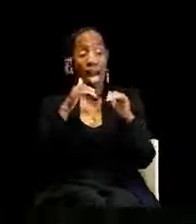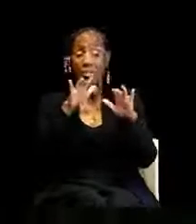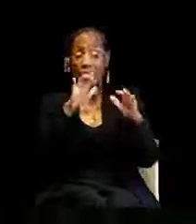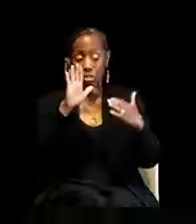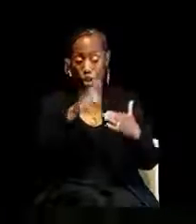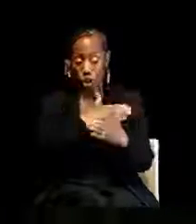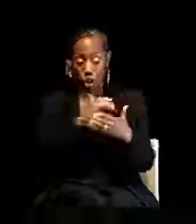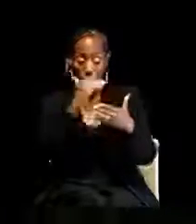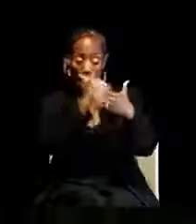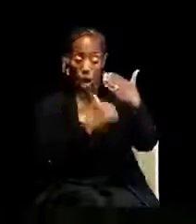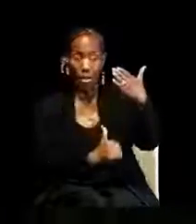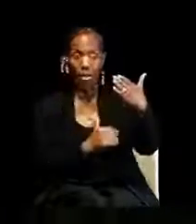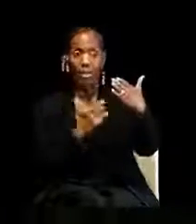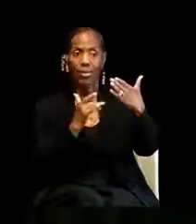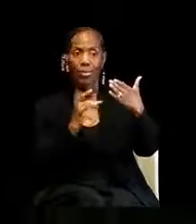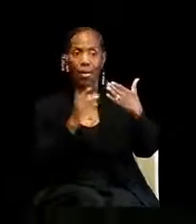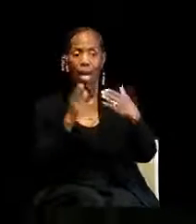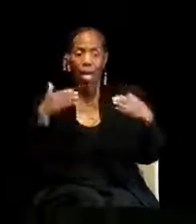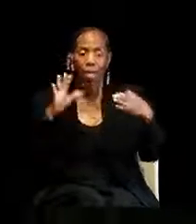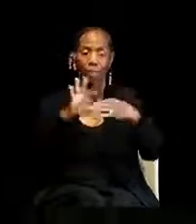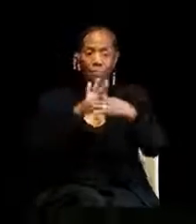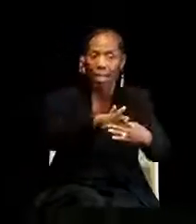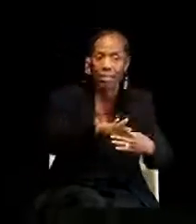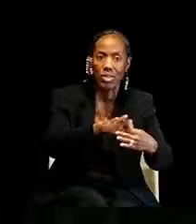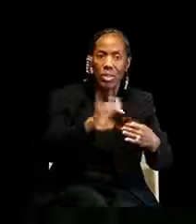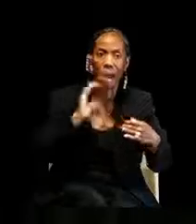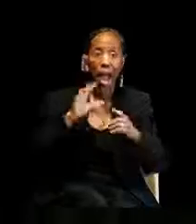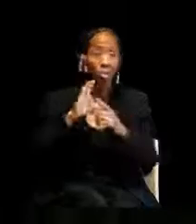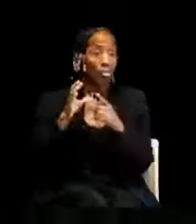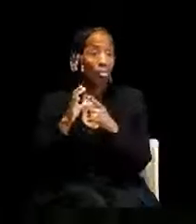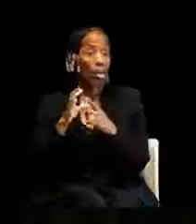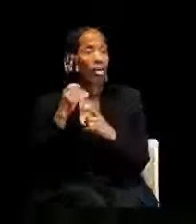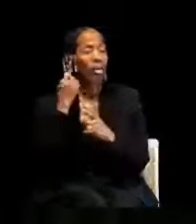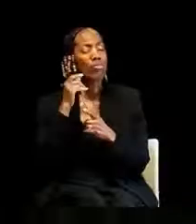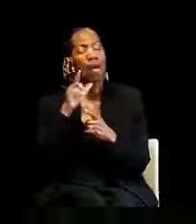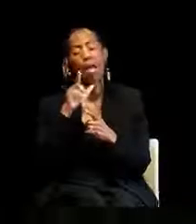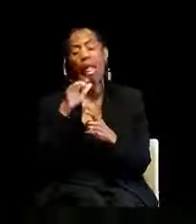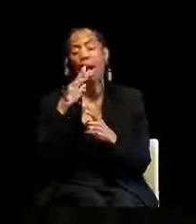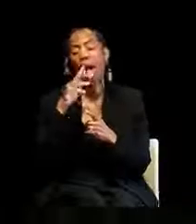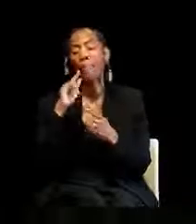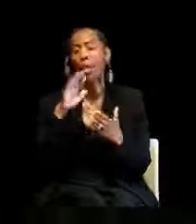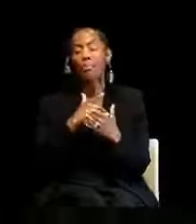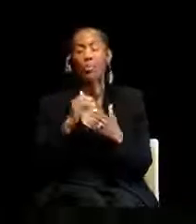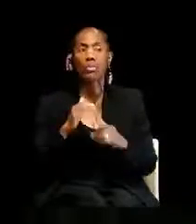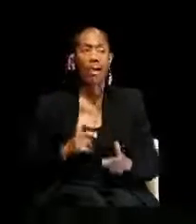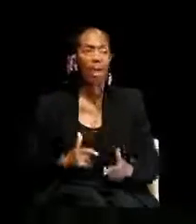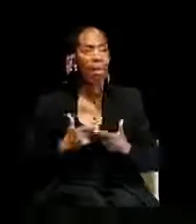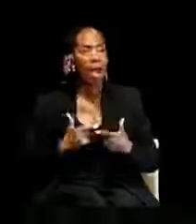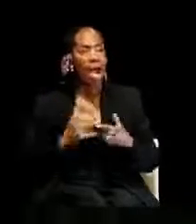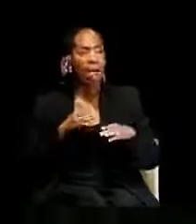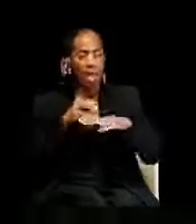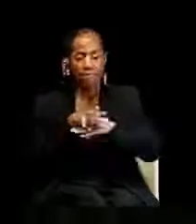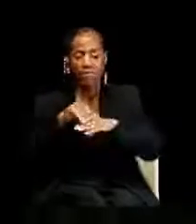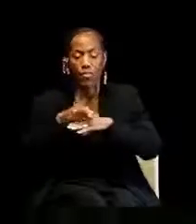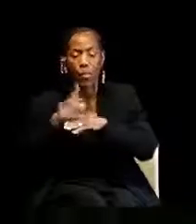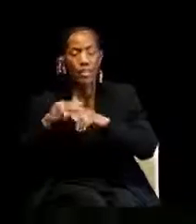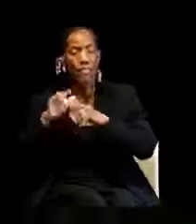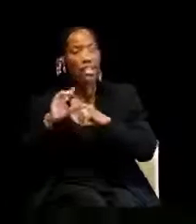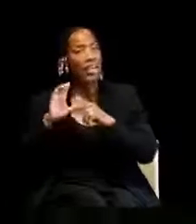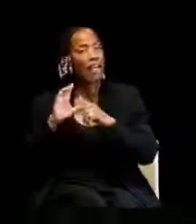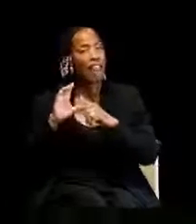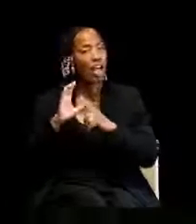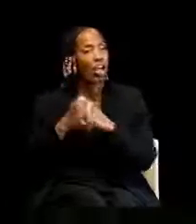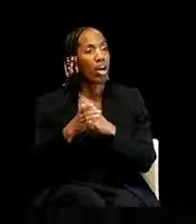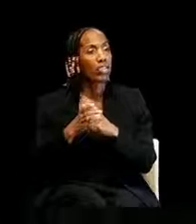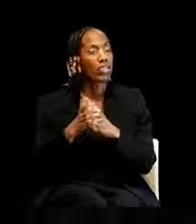can interact with the culture and know that like Liberian music is very much so alive and has influenced other cultures. And so I'm